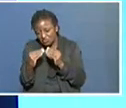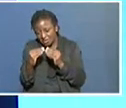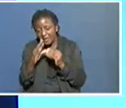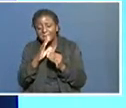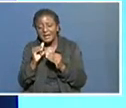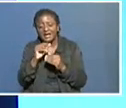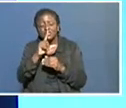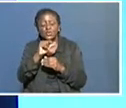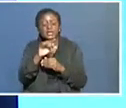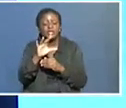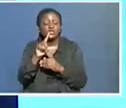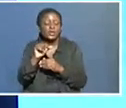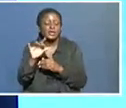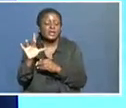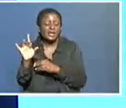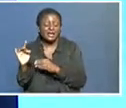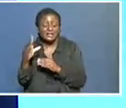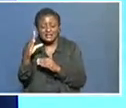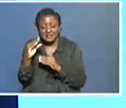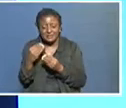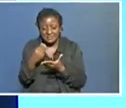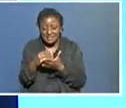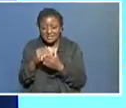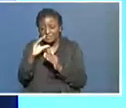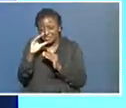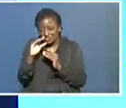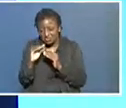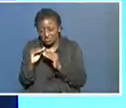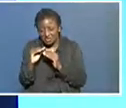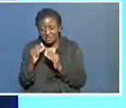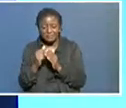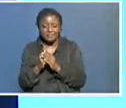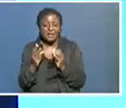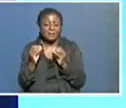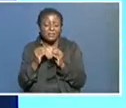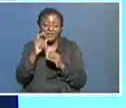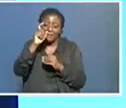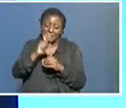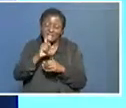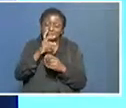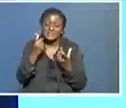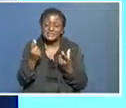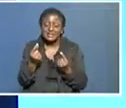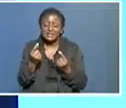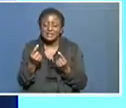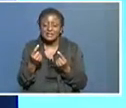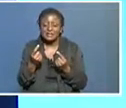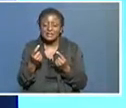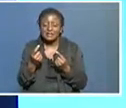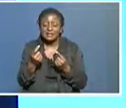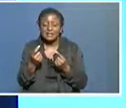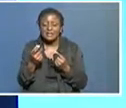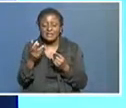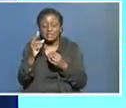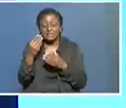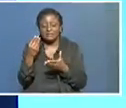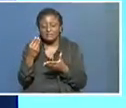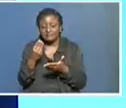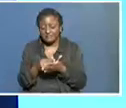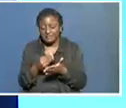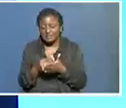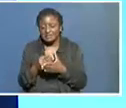urgent action is not taken. LaRota admitting more must be done, considering the fund remains under severe